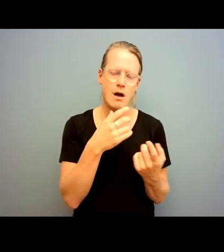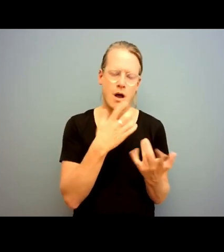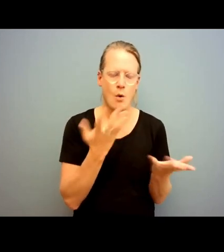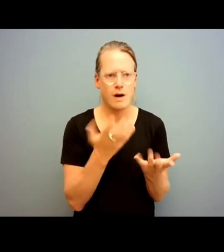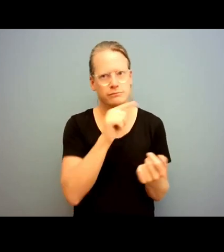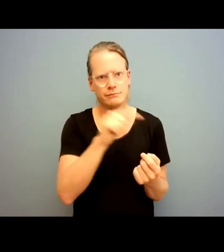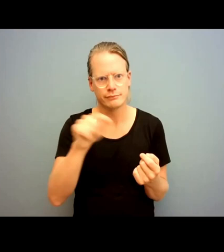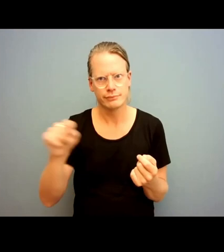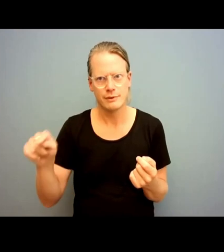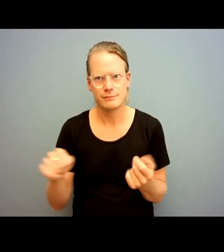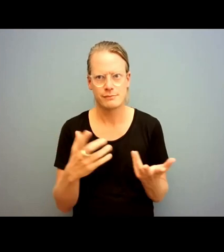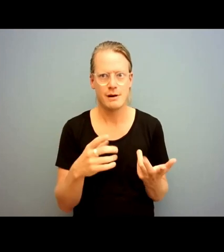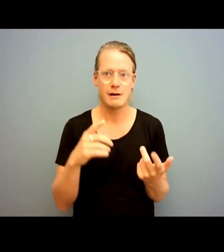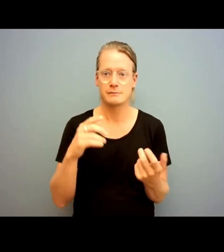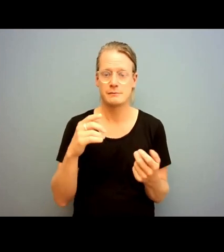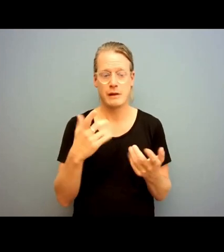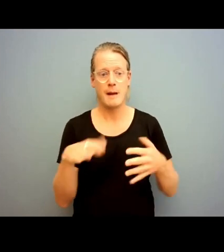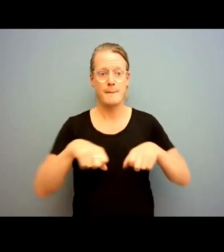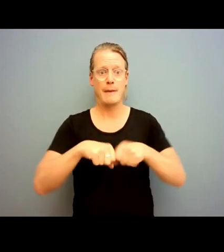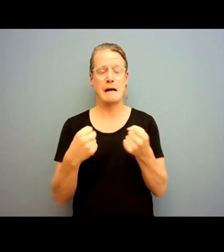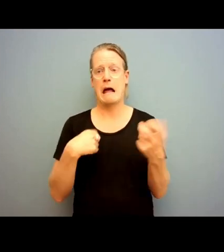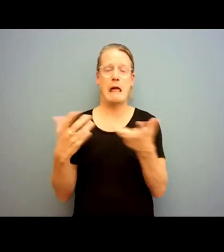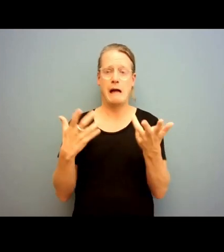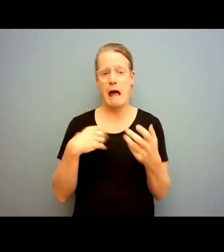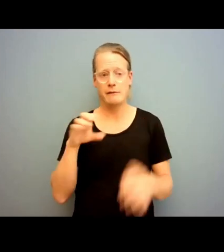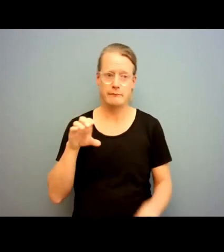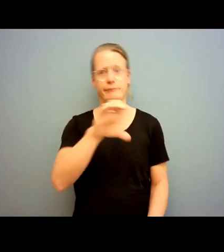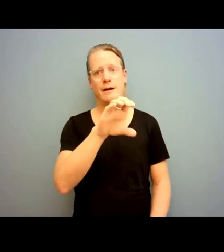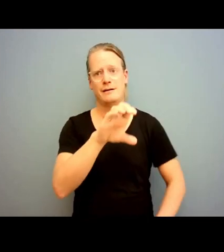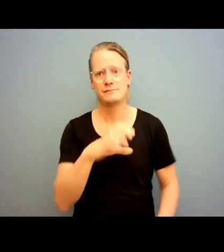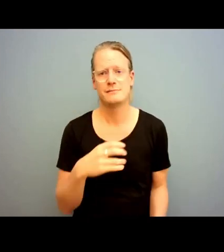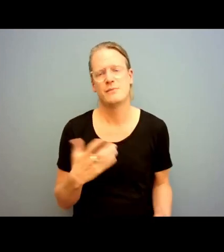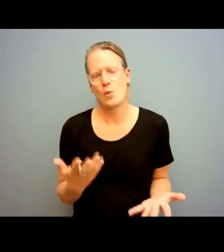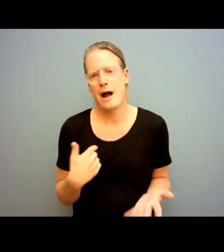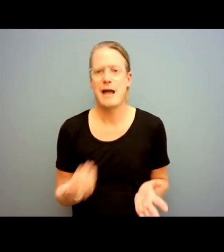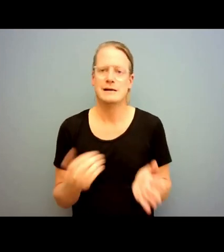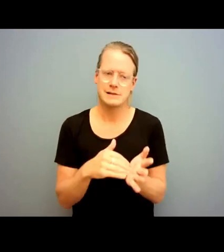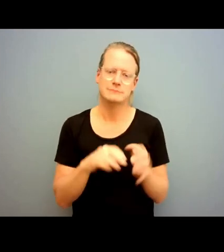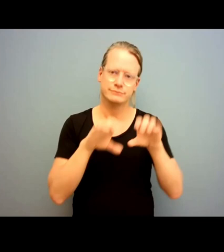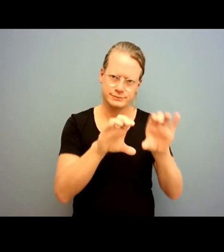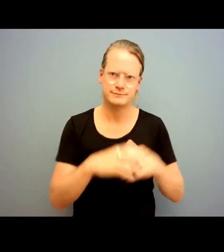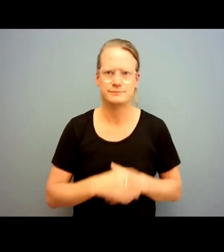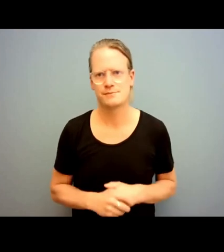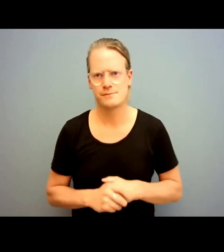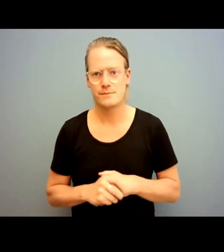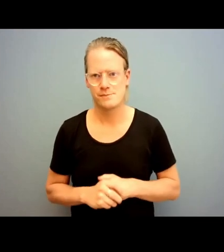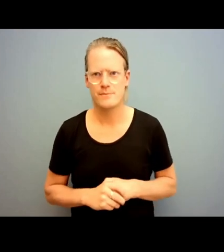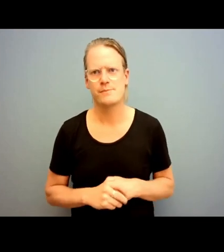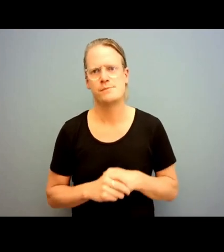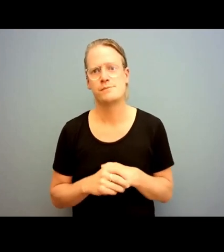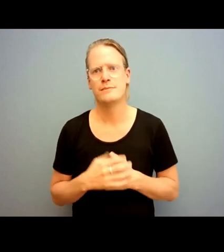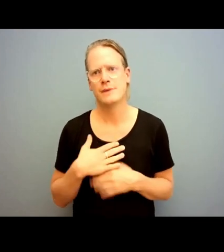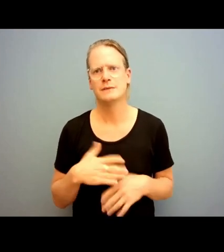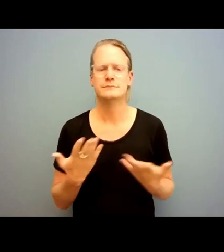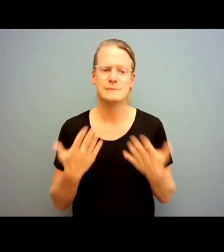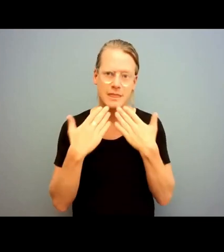bit suddenly. But I will just, before we do so, say thank you so much